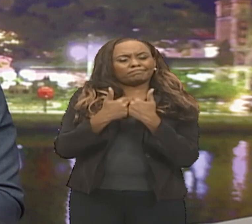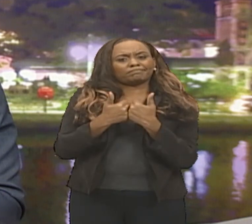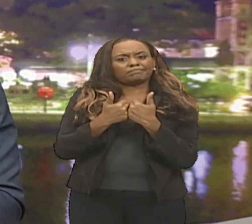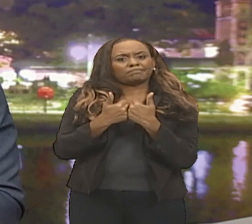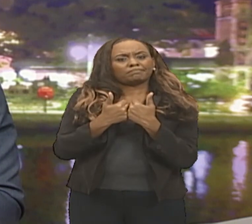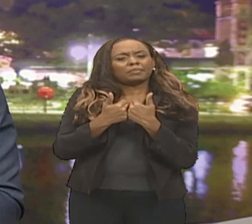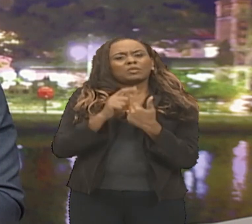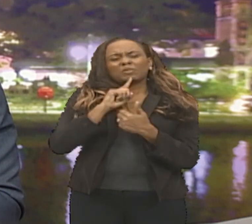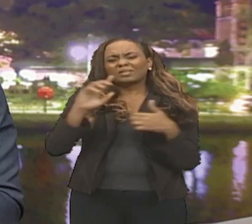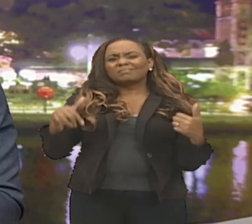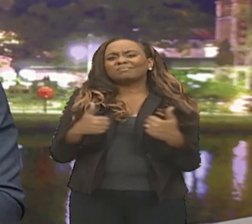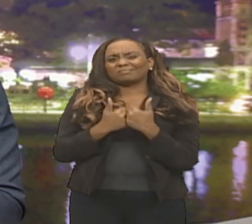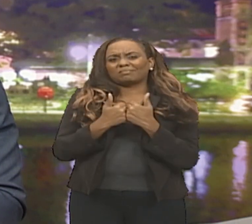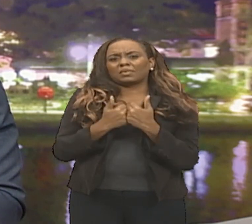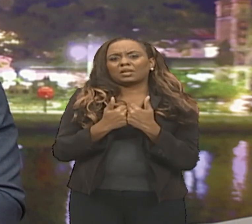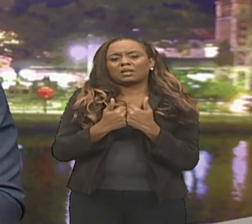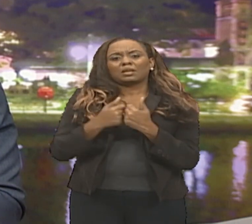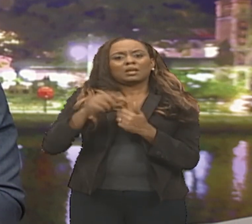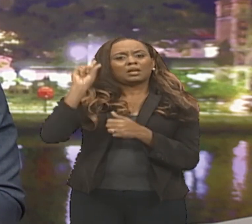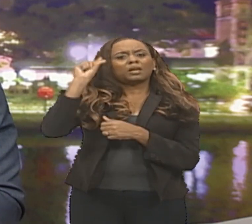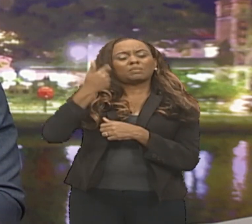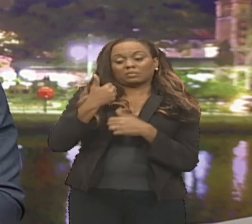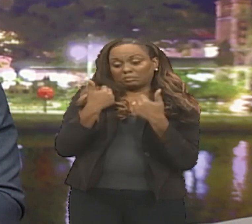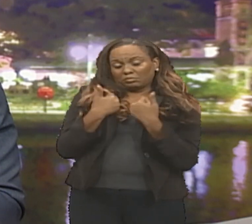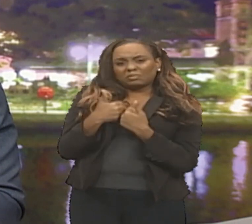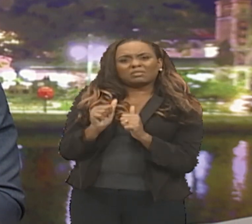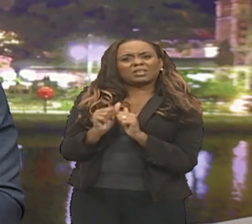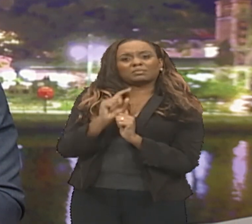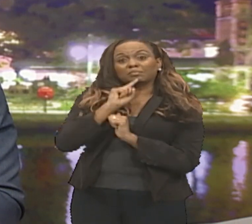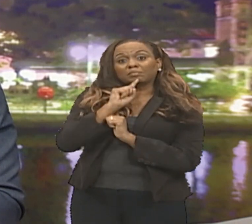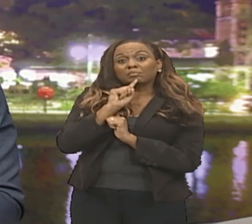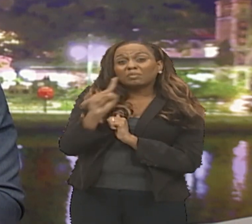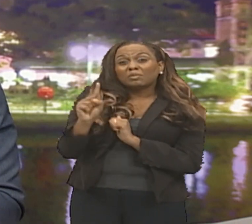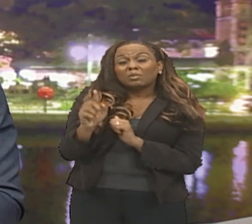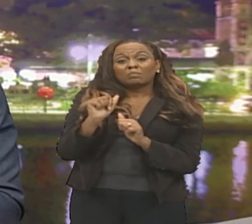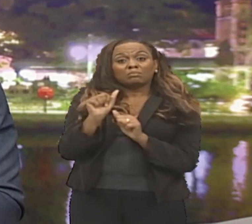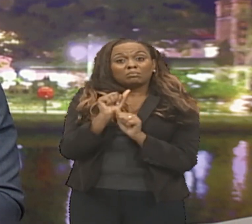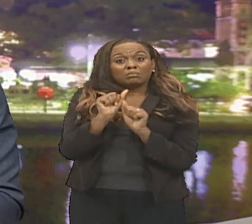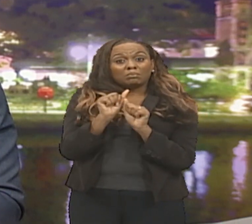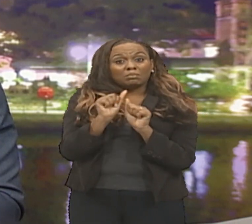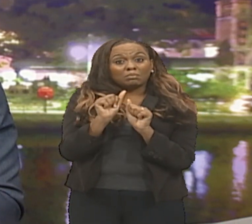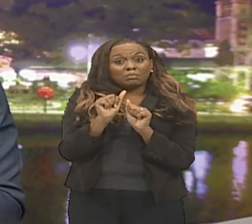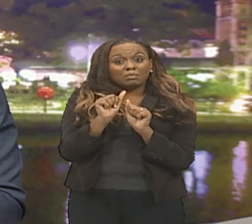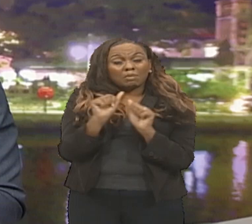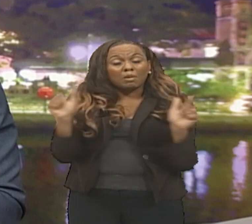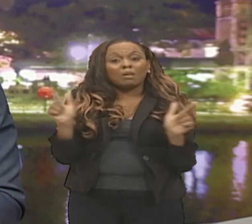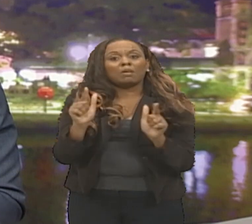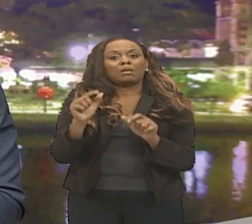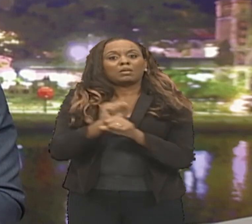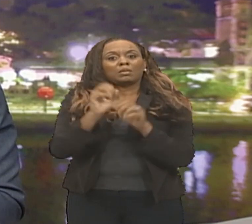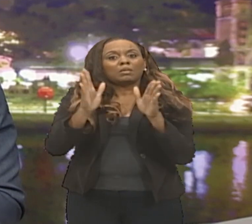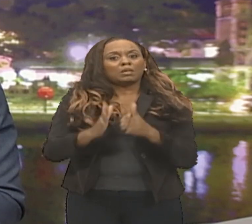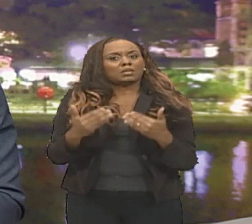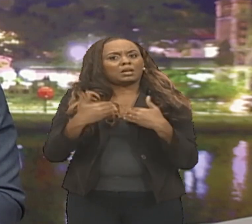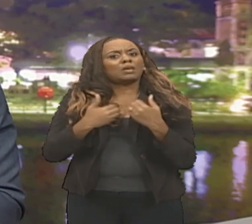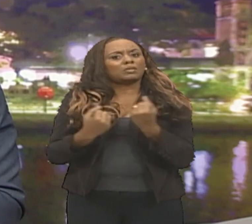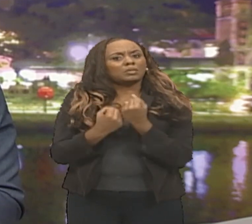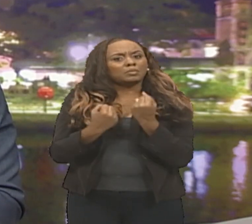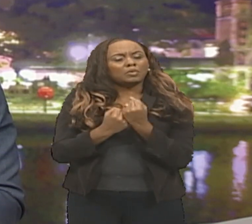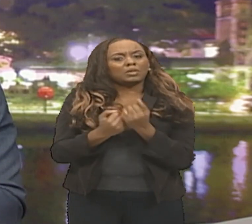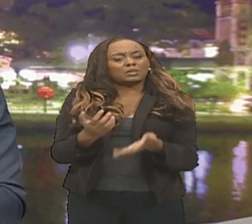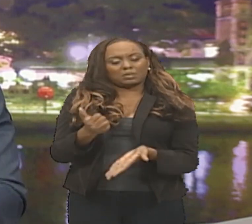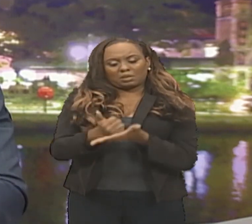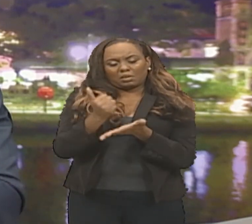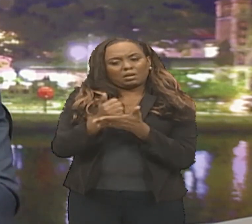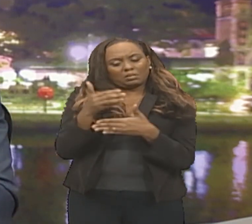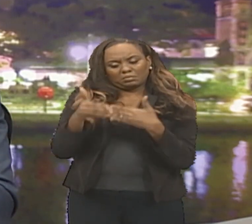in any restructuring process. He says government is making every effort to ensure public officers are given the necessary support to